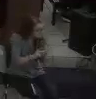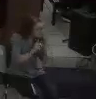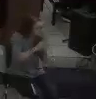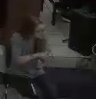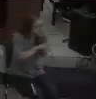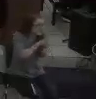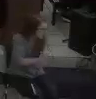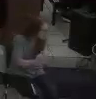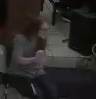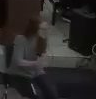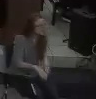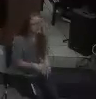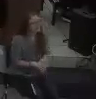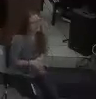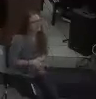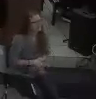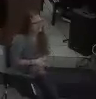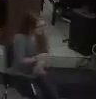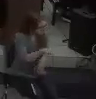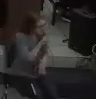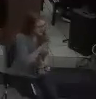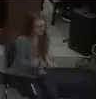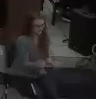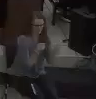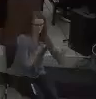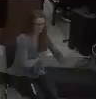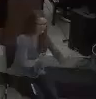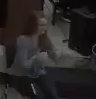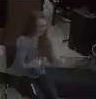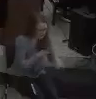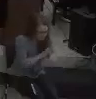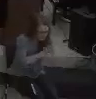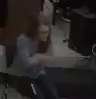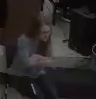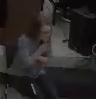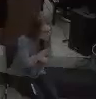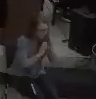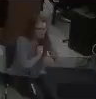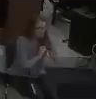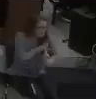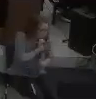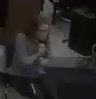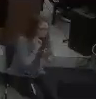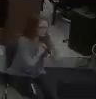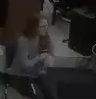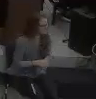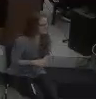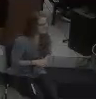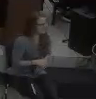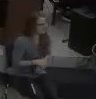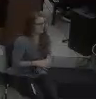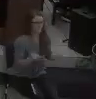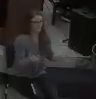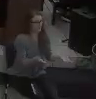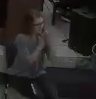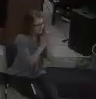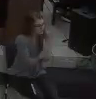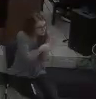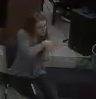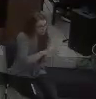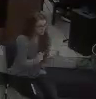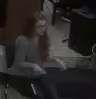to be. You were on that. 9 o'clock in the morning and you were right on that. That is great. We invite you now to arise as